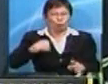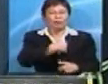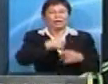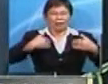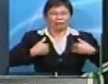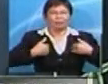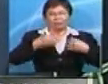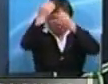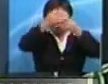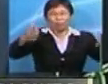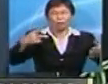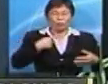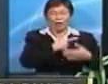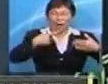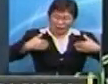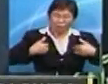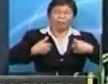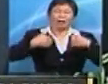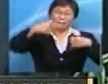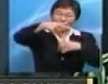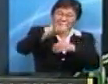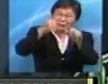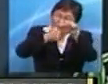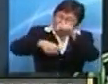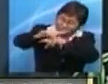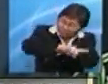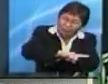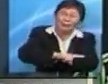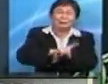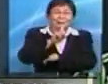our PCs every day, and if that is something that has been